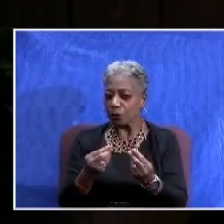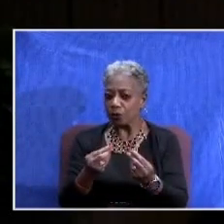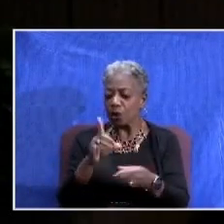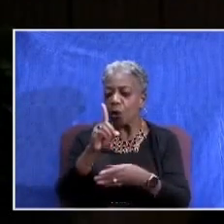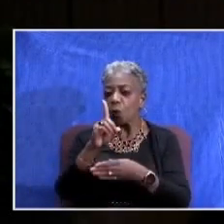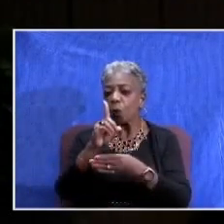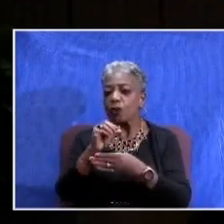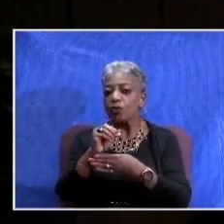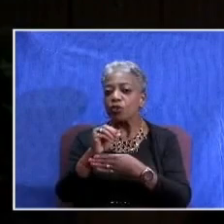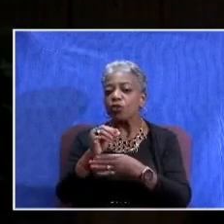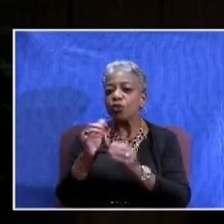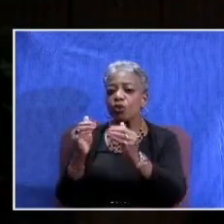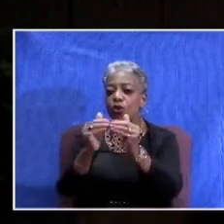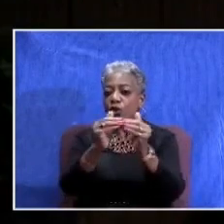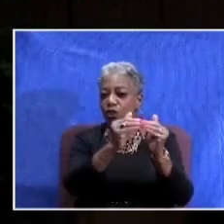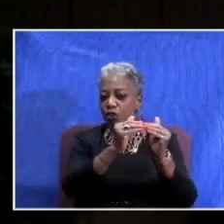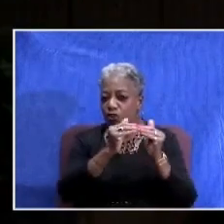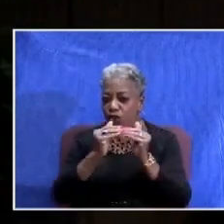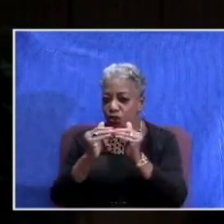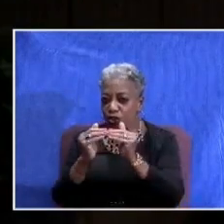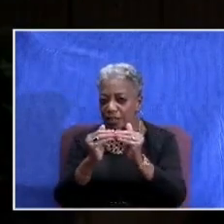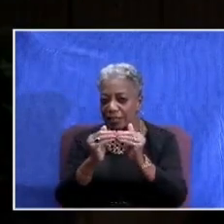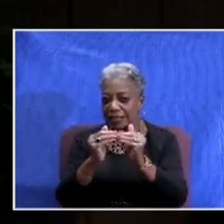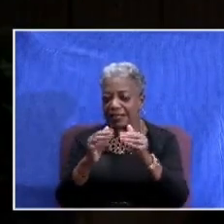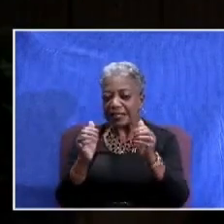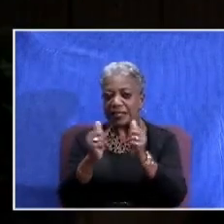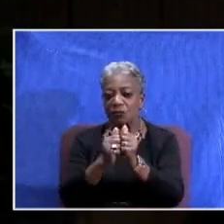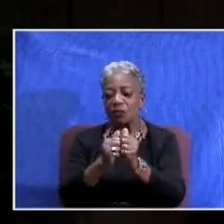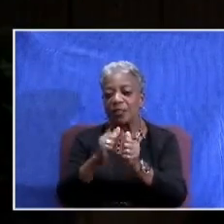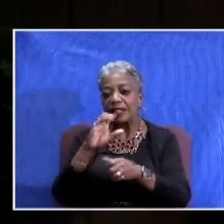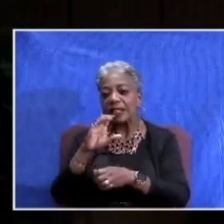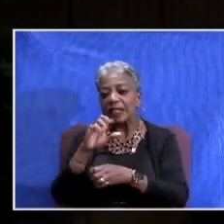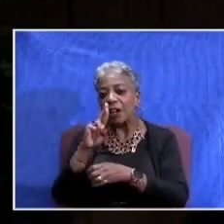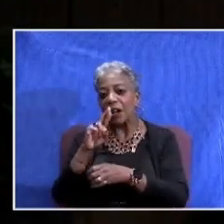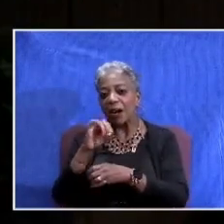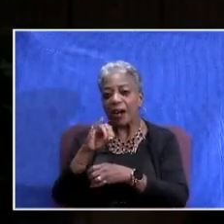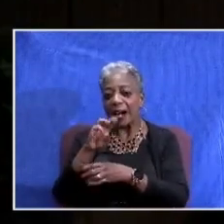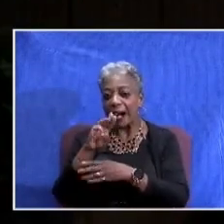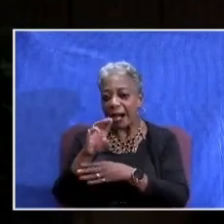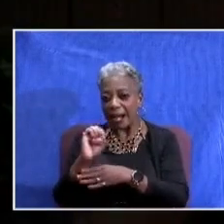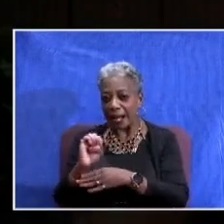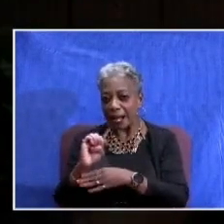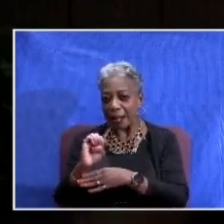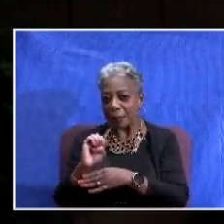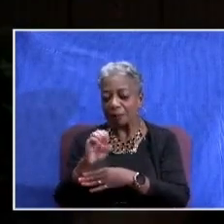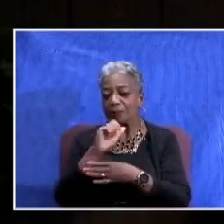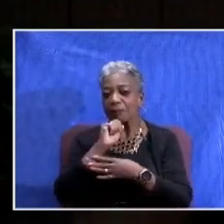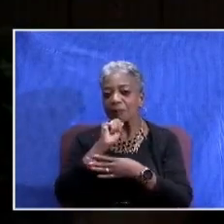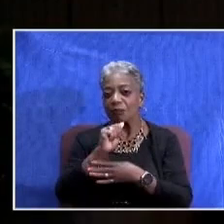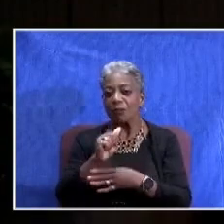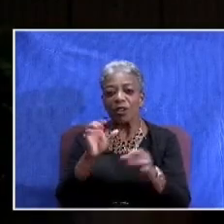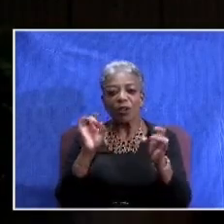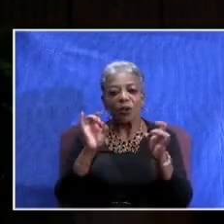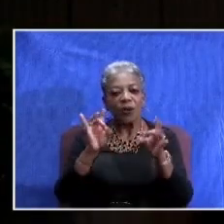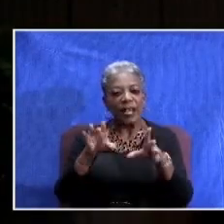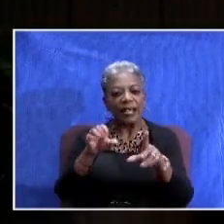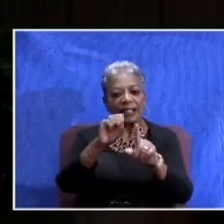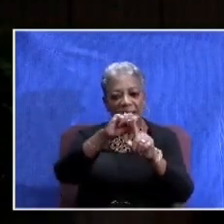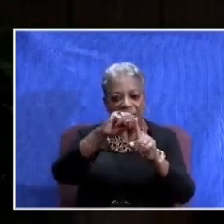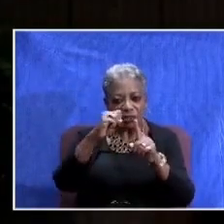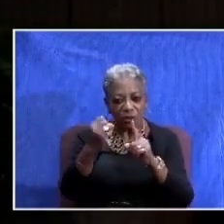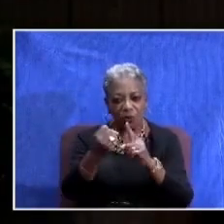crime. We hate crime, but we don't hate the conditions